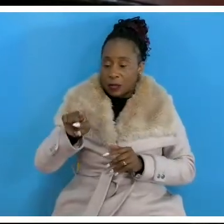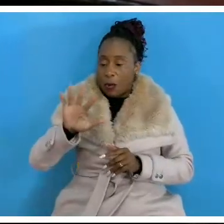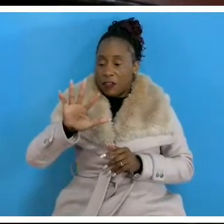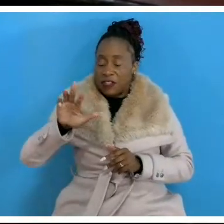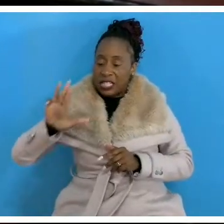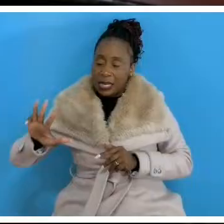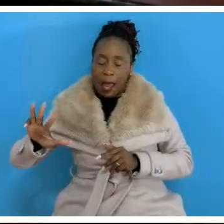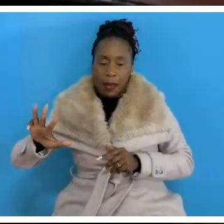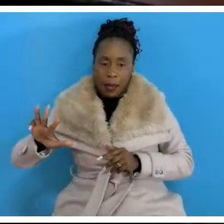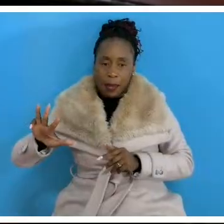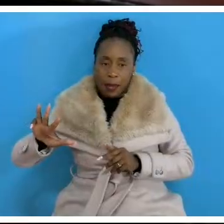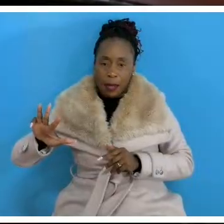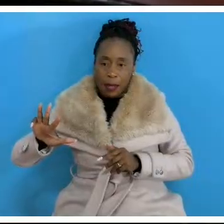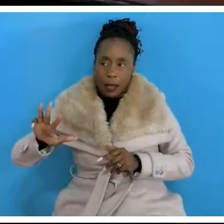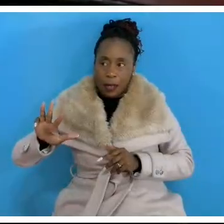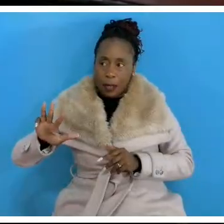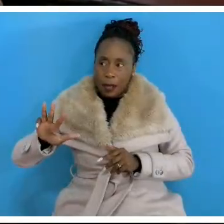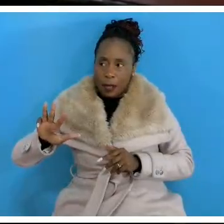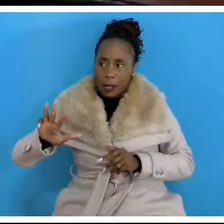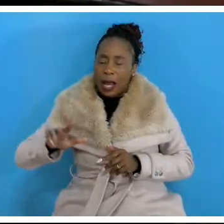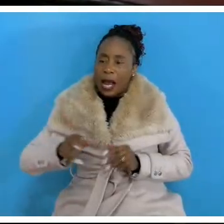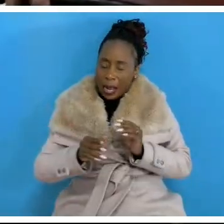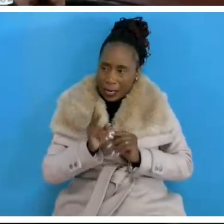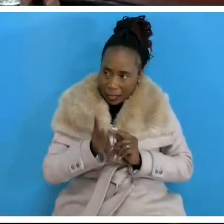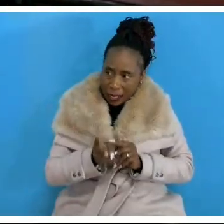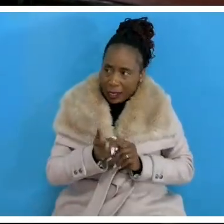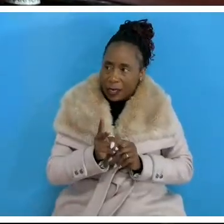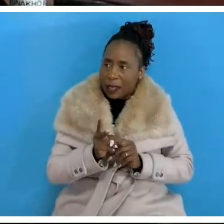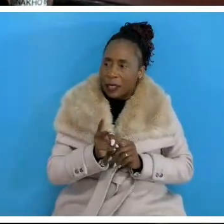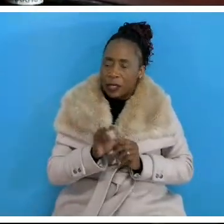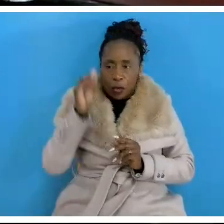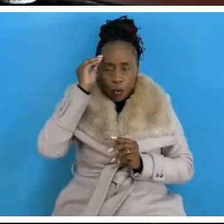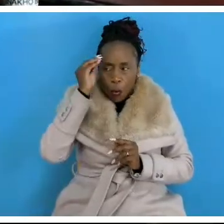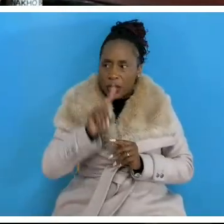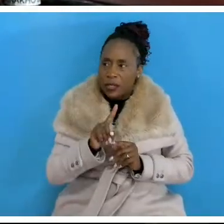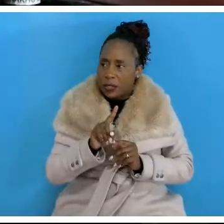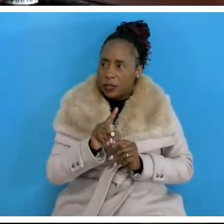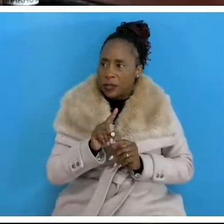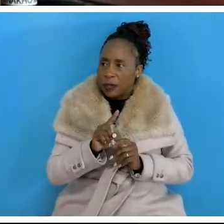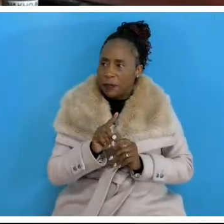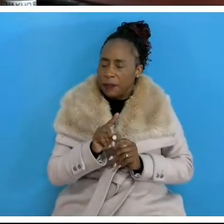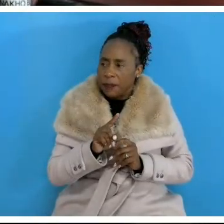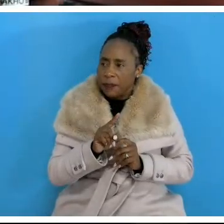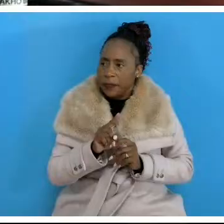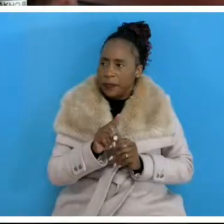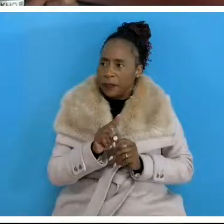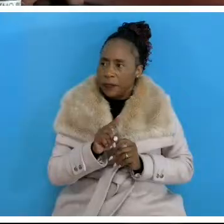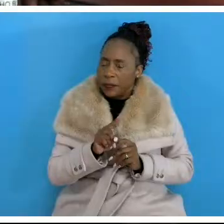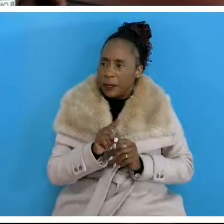36 and 59. And then, do you know, please,